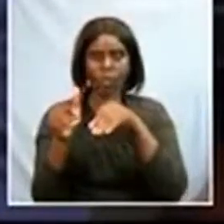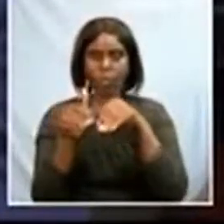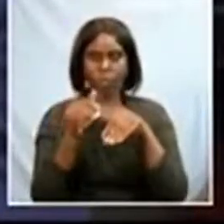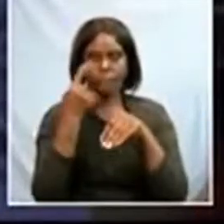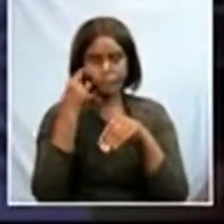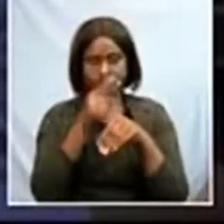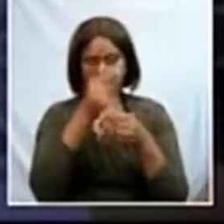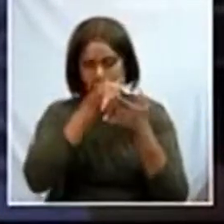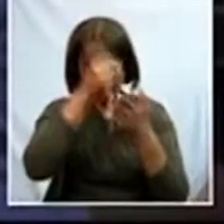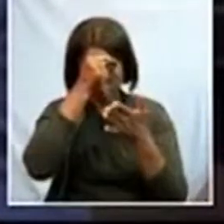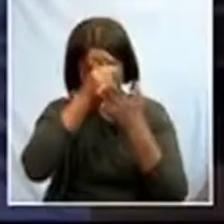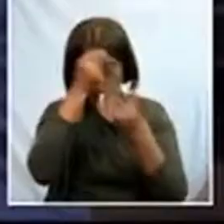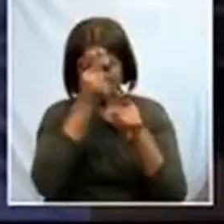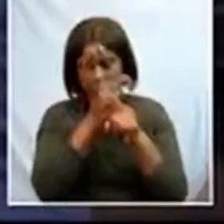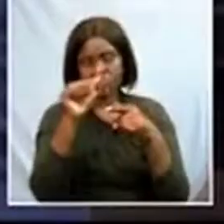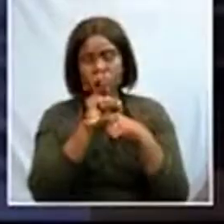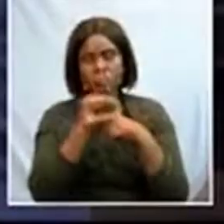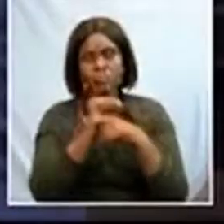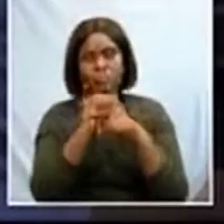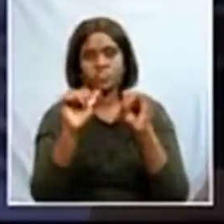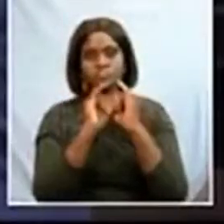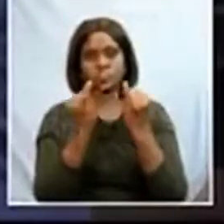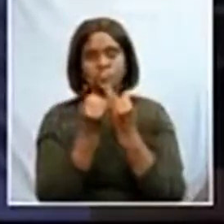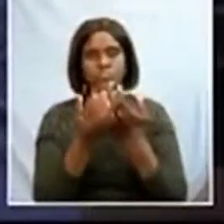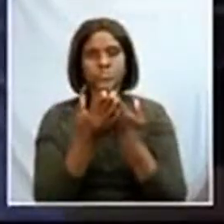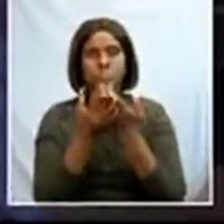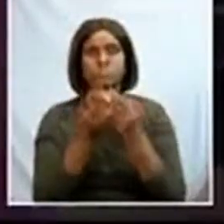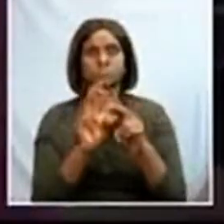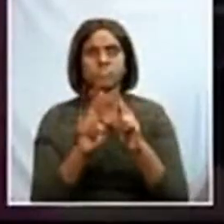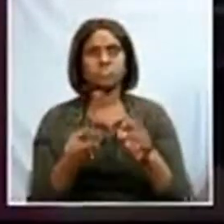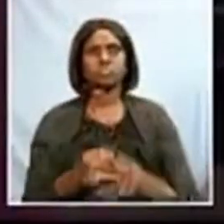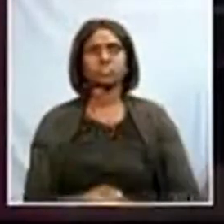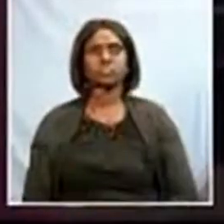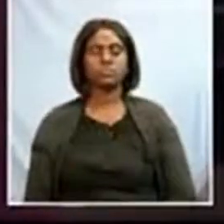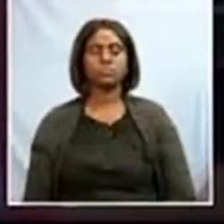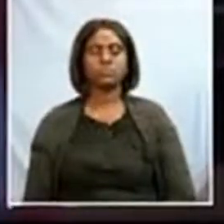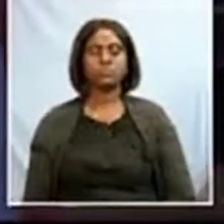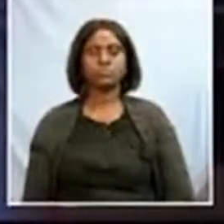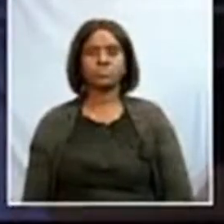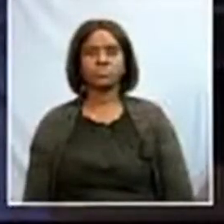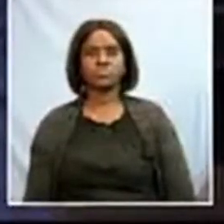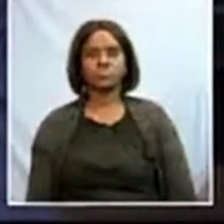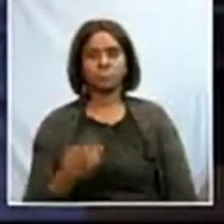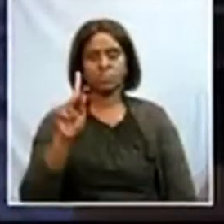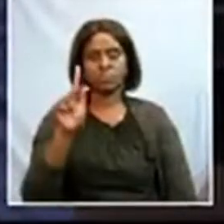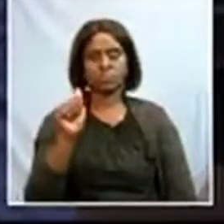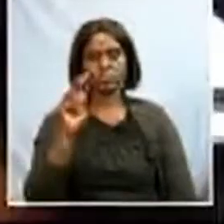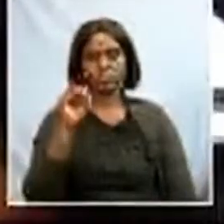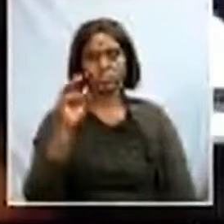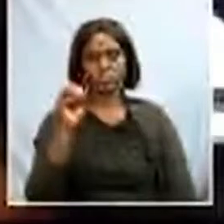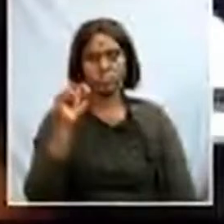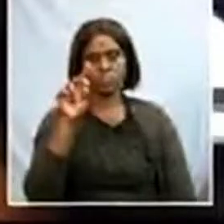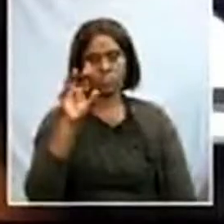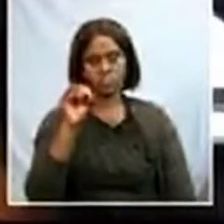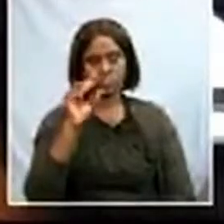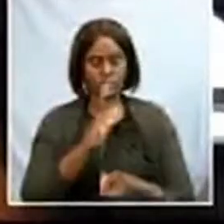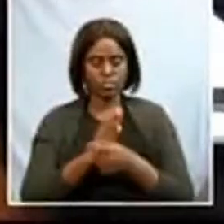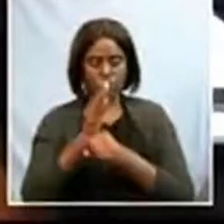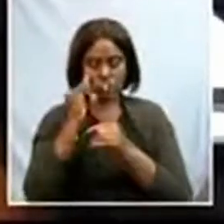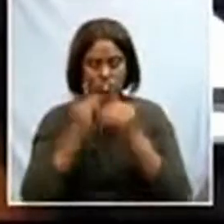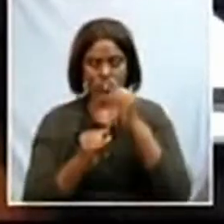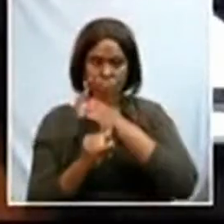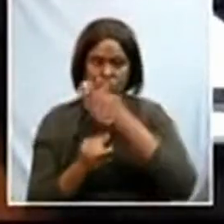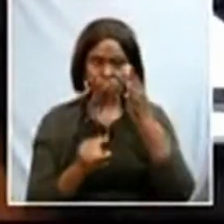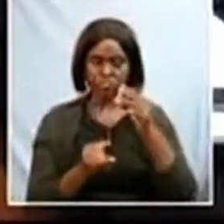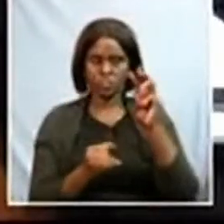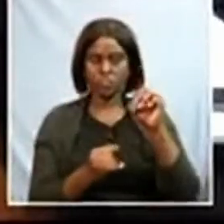of the students from the training institution. I submit, Chair. Honorable Kamondo, then Honorable Mitelo.